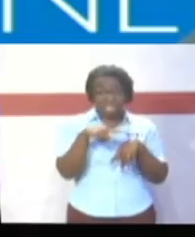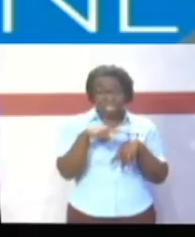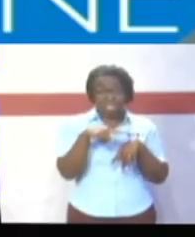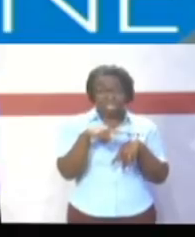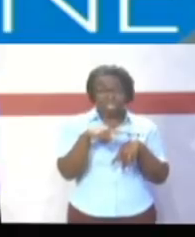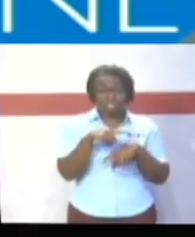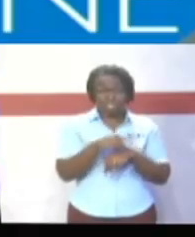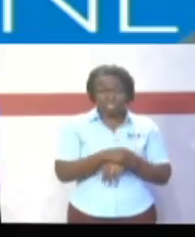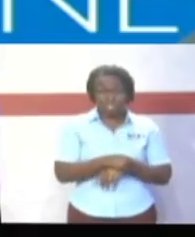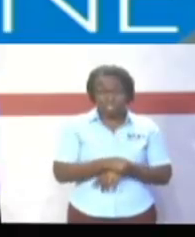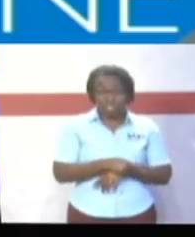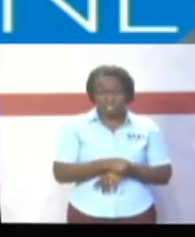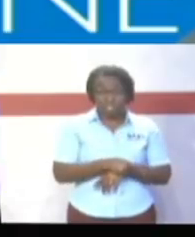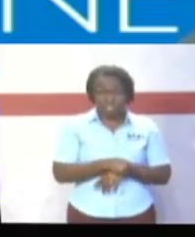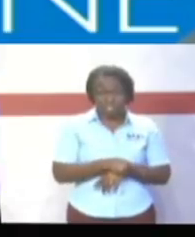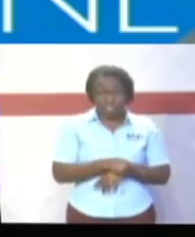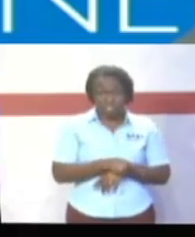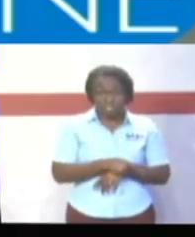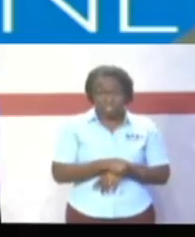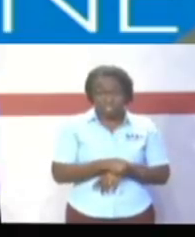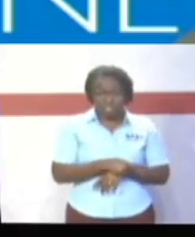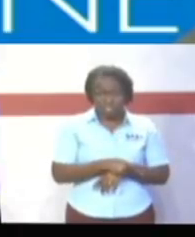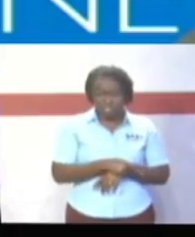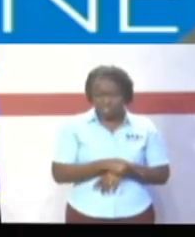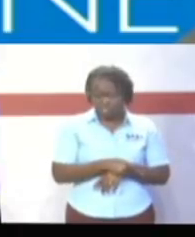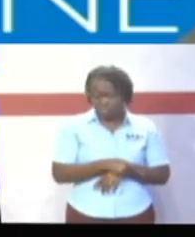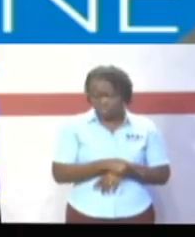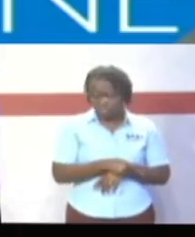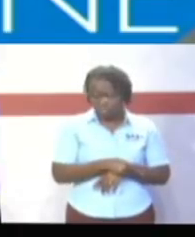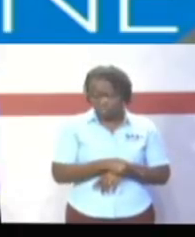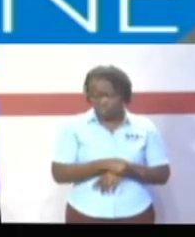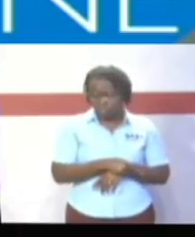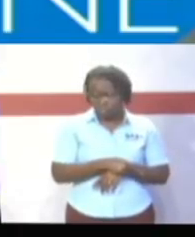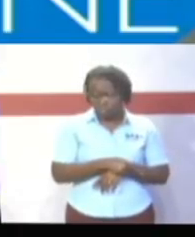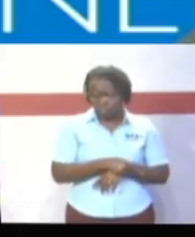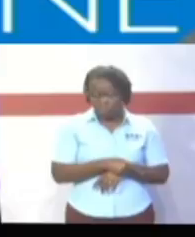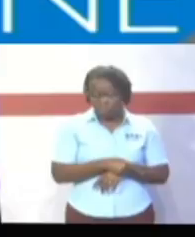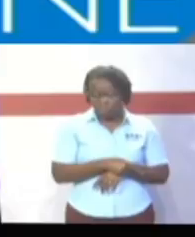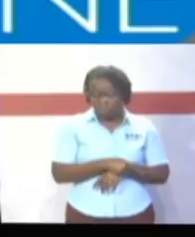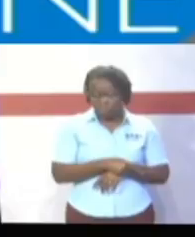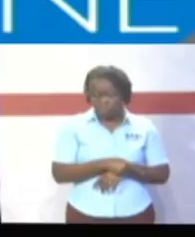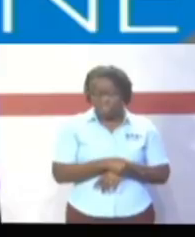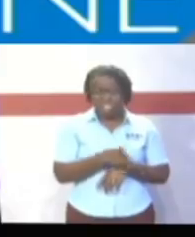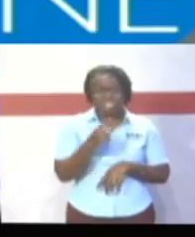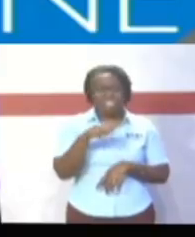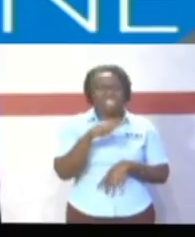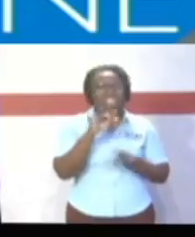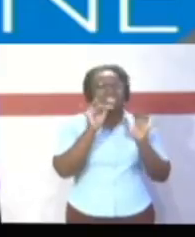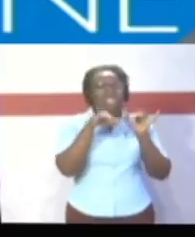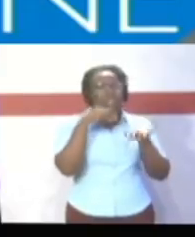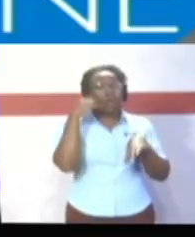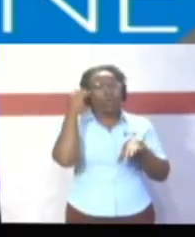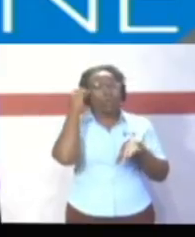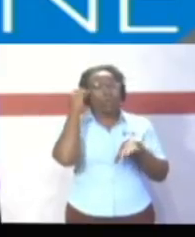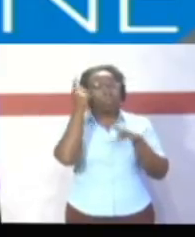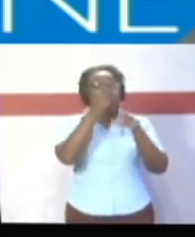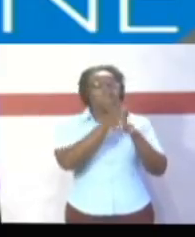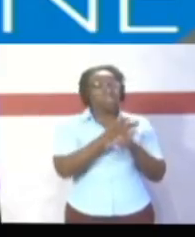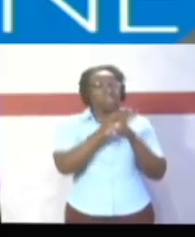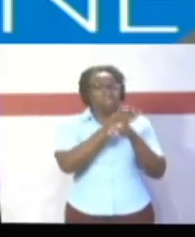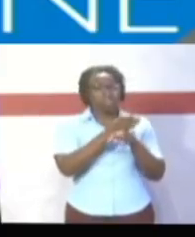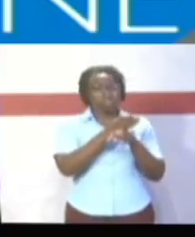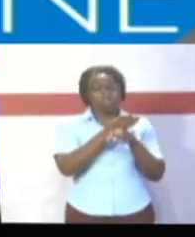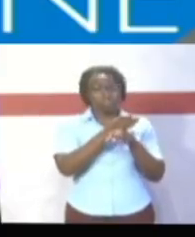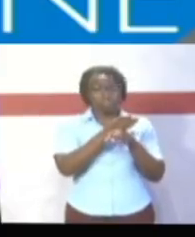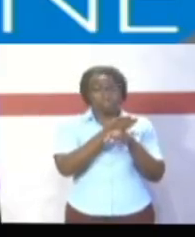by private institutions. They apparently get their care at home. Is that something that the ministry